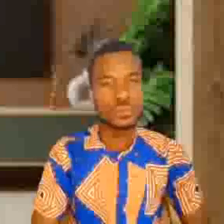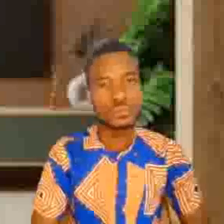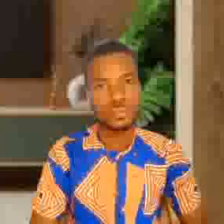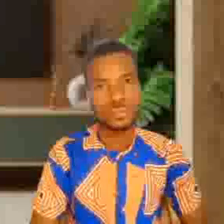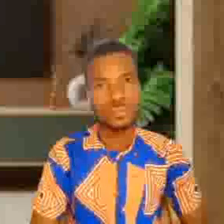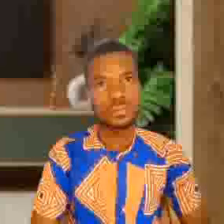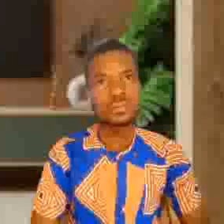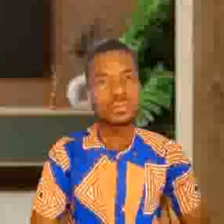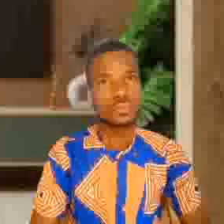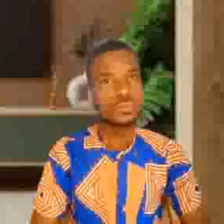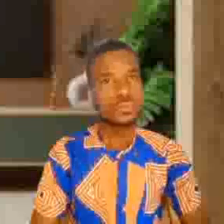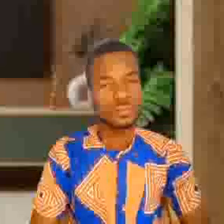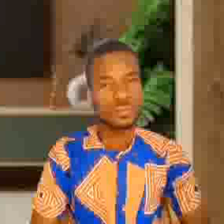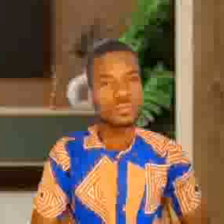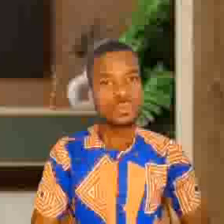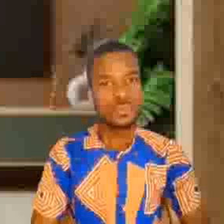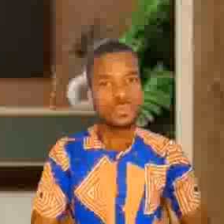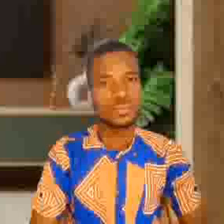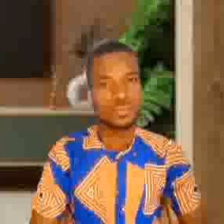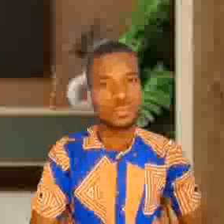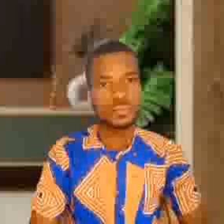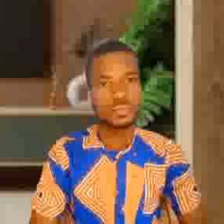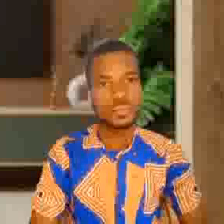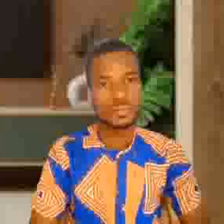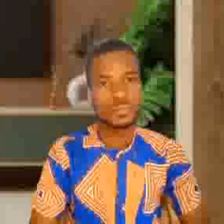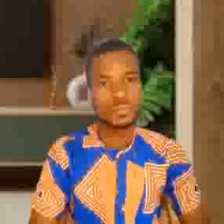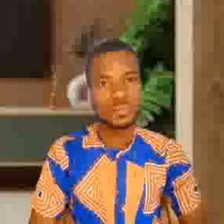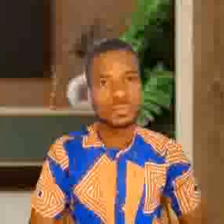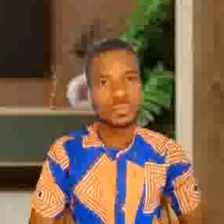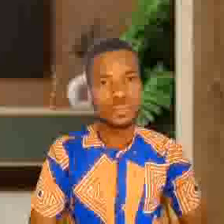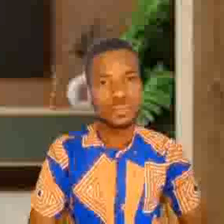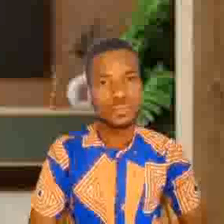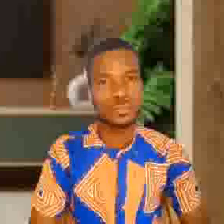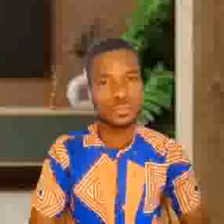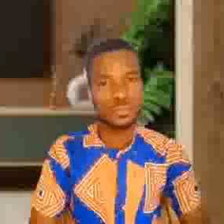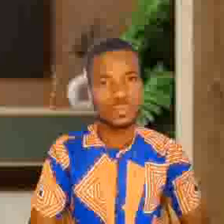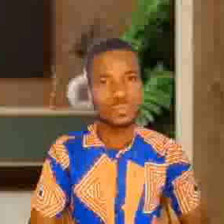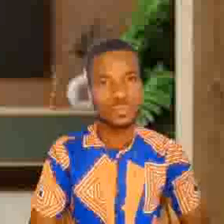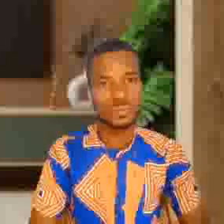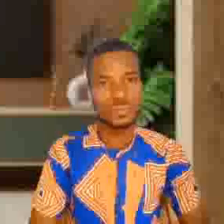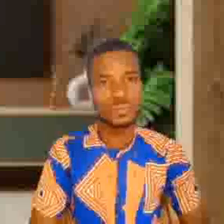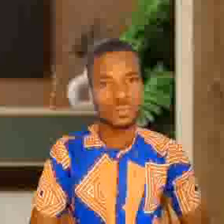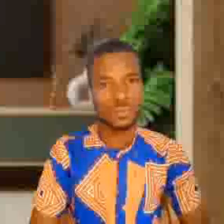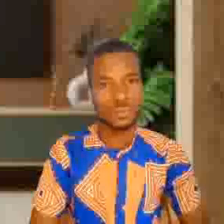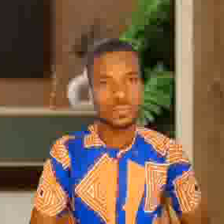things. But I'm just, you know, we don't exist in a vacuum. That's the reason why we study other